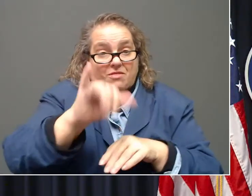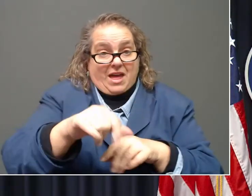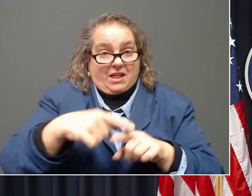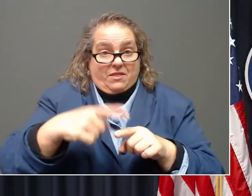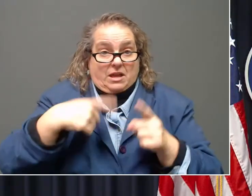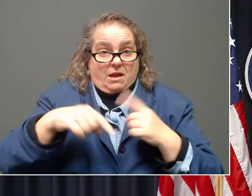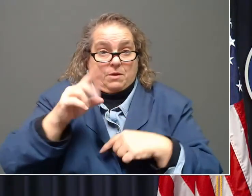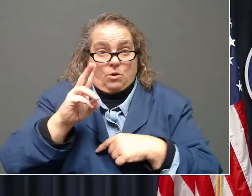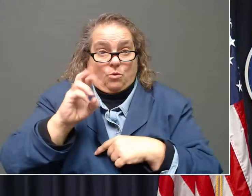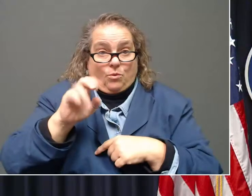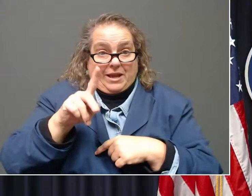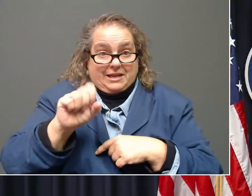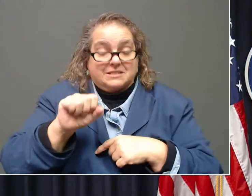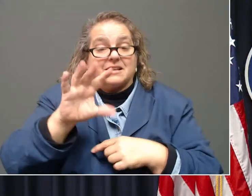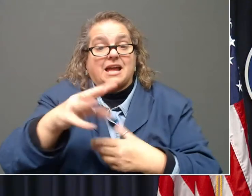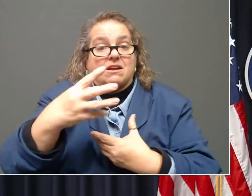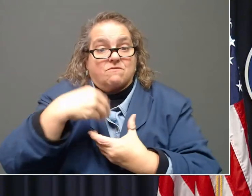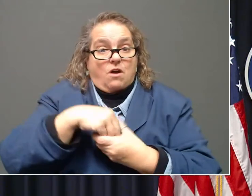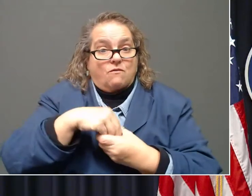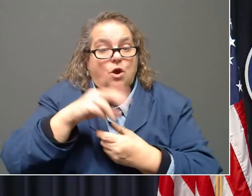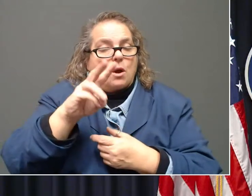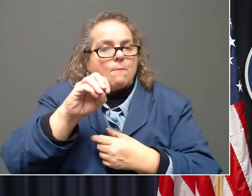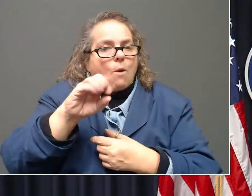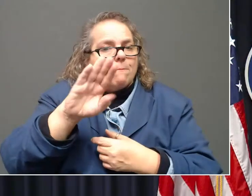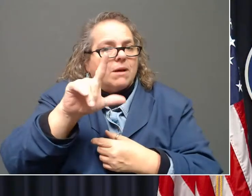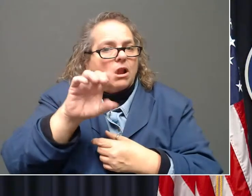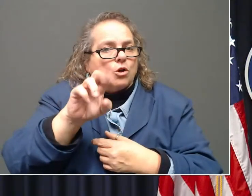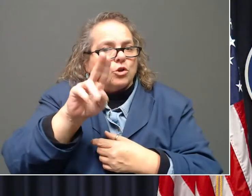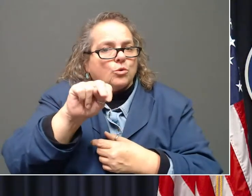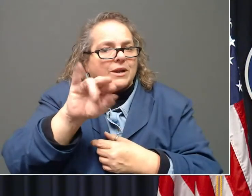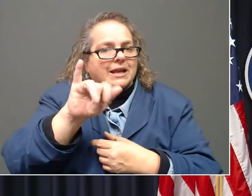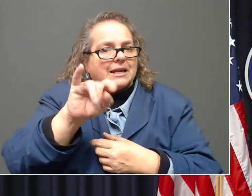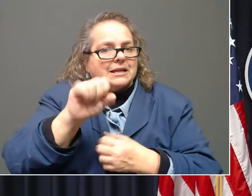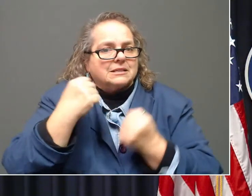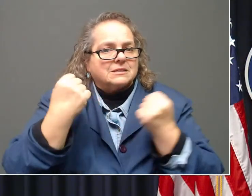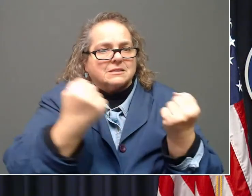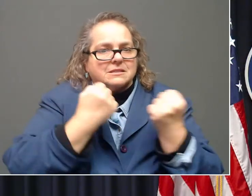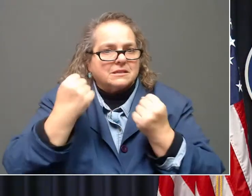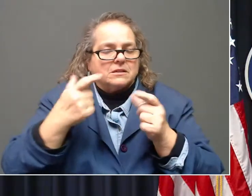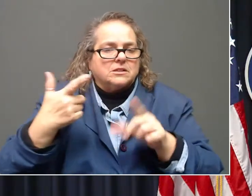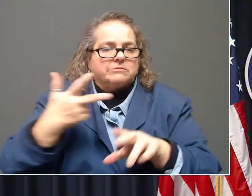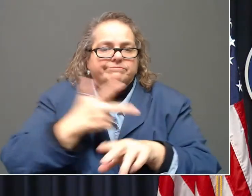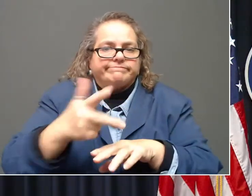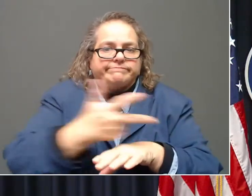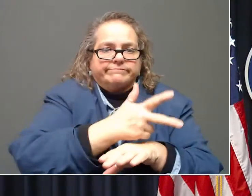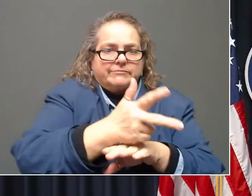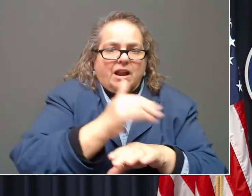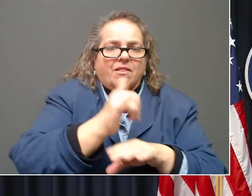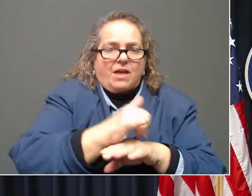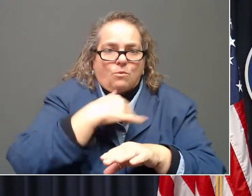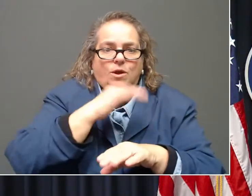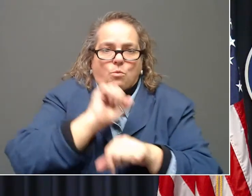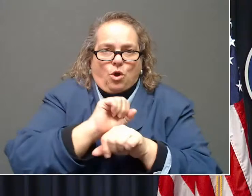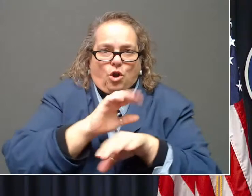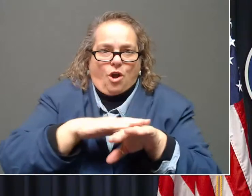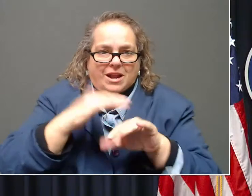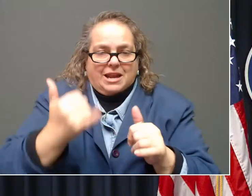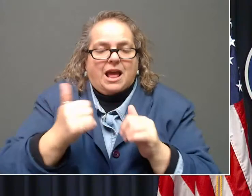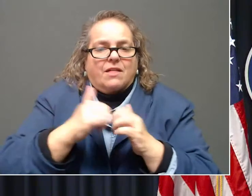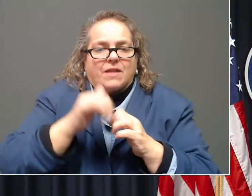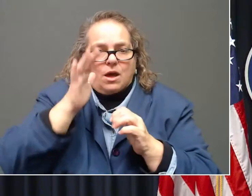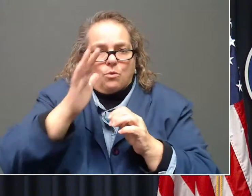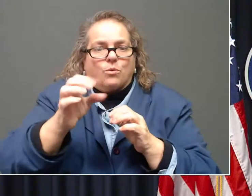Thank you. Good afternoon. Regarding the regional sites and even non-regional sites, can you provide any information